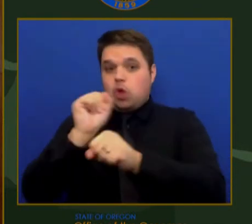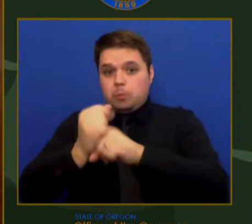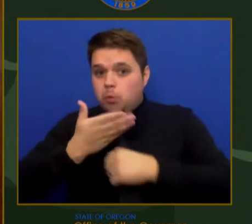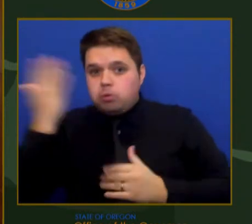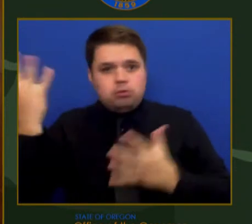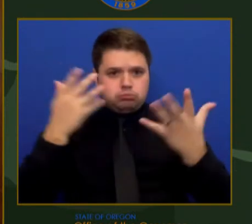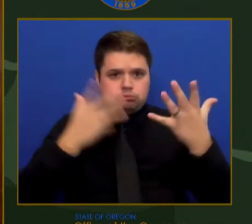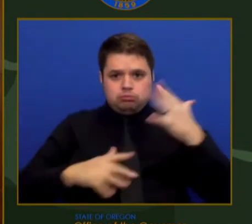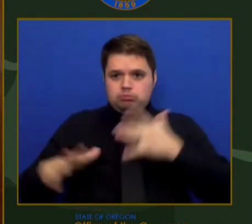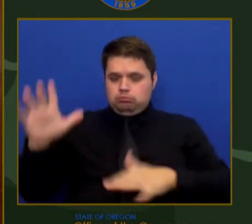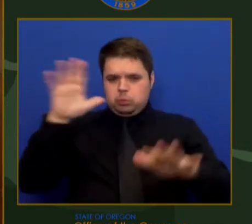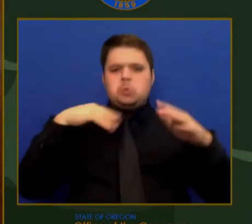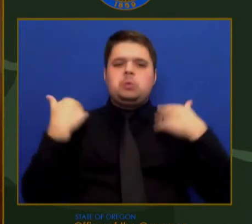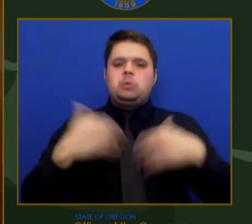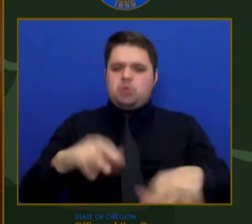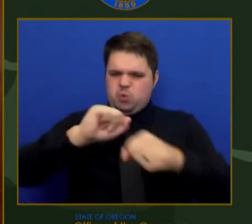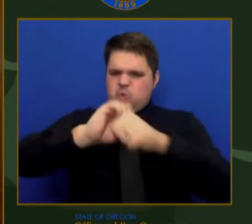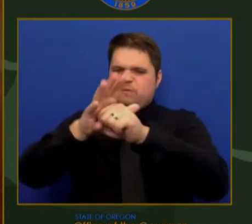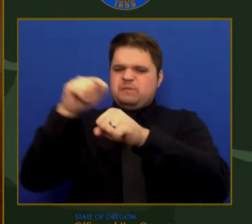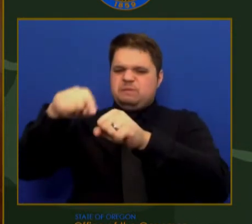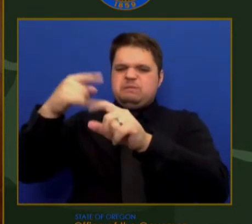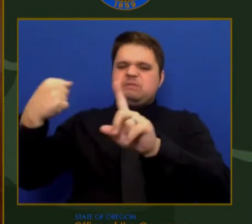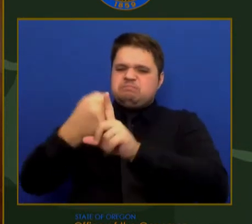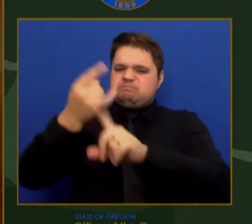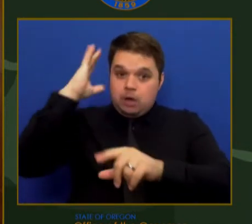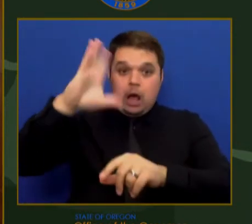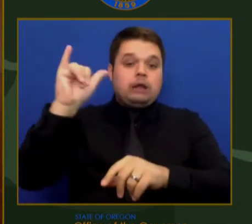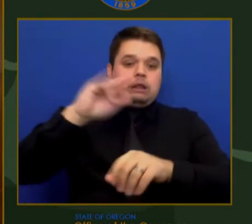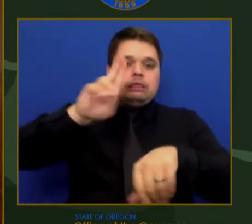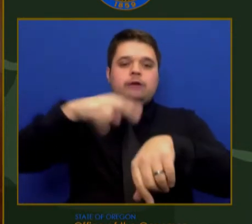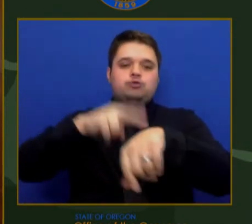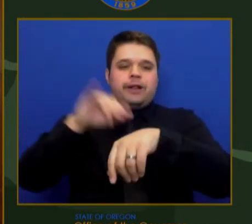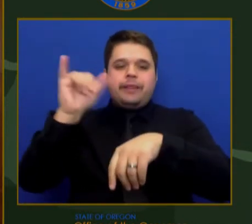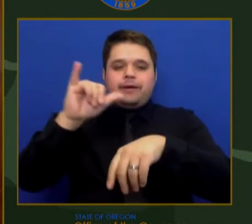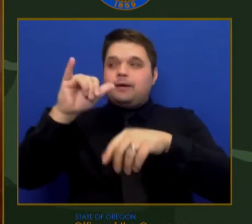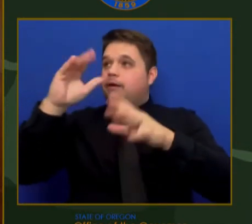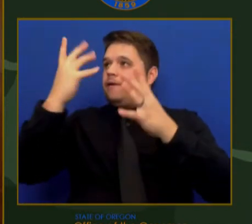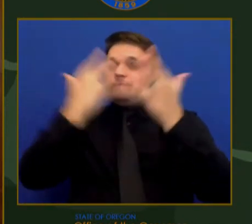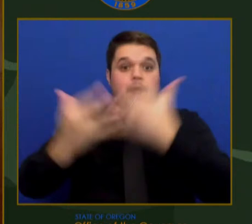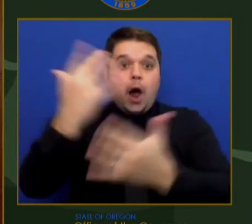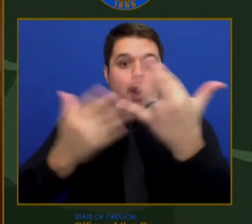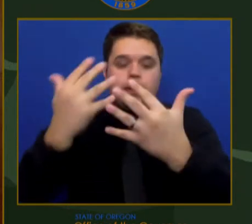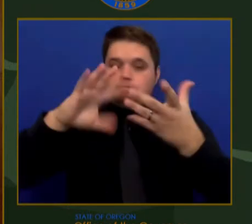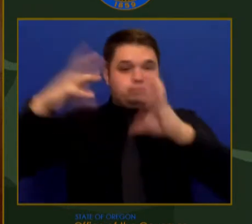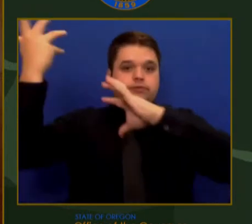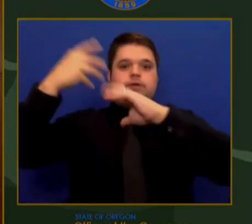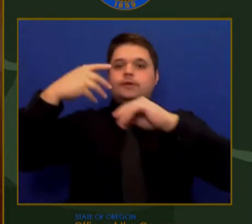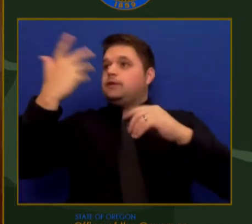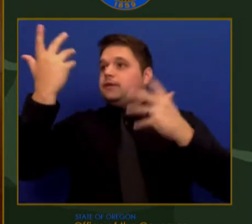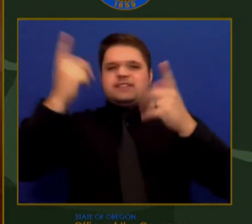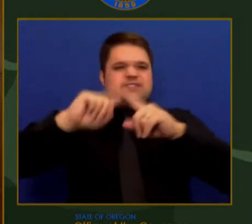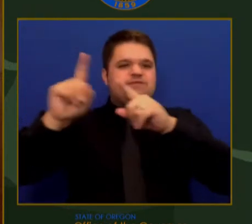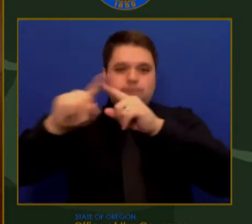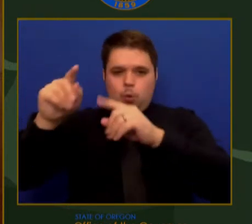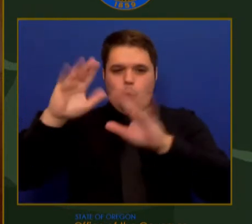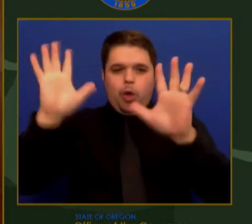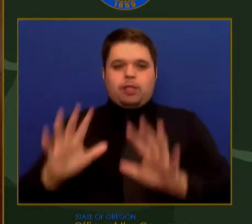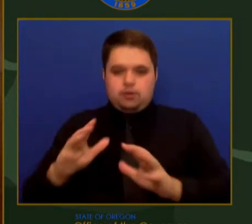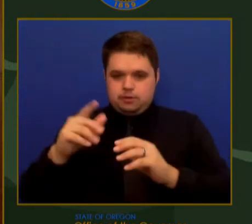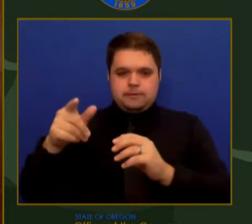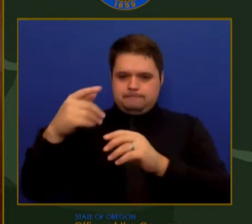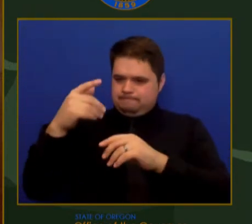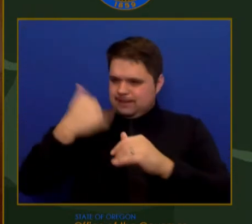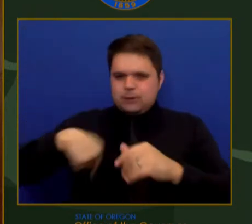broad range of community-based organizations to implement solutions we know can help. And